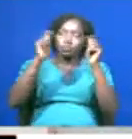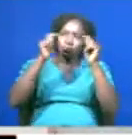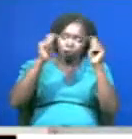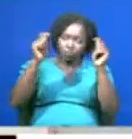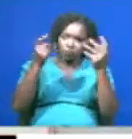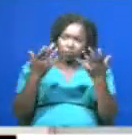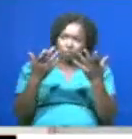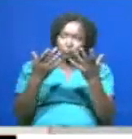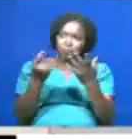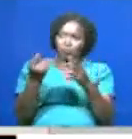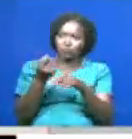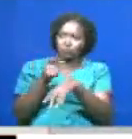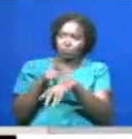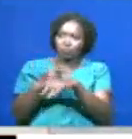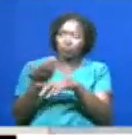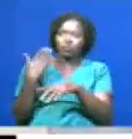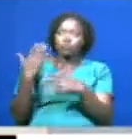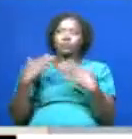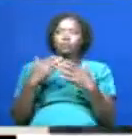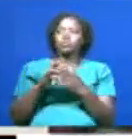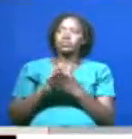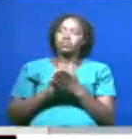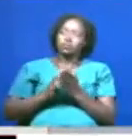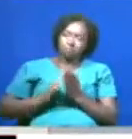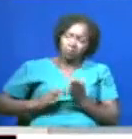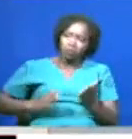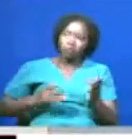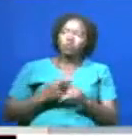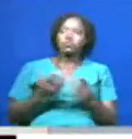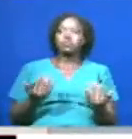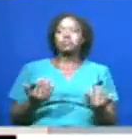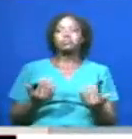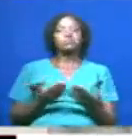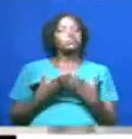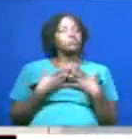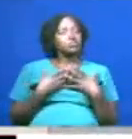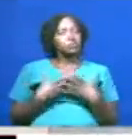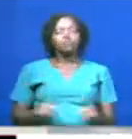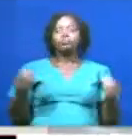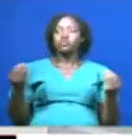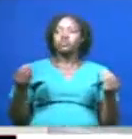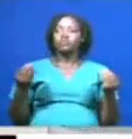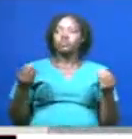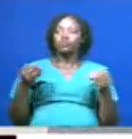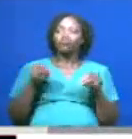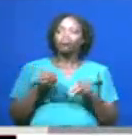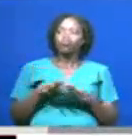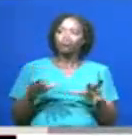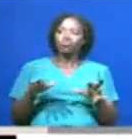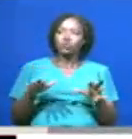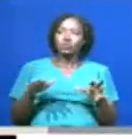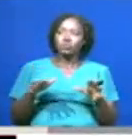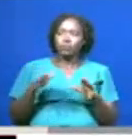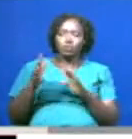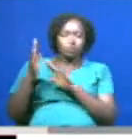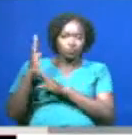a few moments ago, there were people who are running behind me, but now, of course, they have been dispersed. The security are taking very,